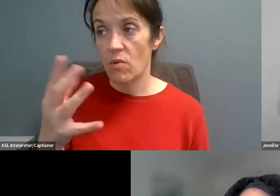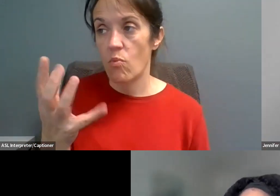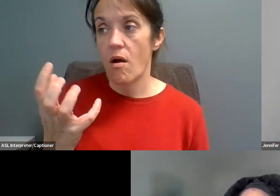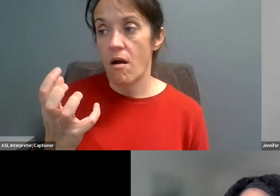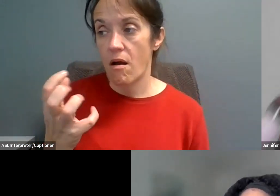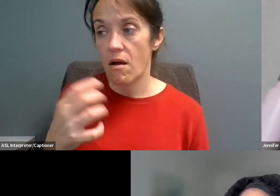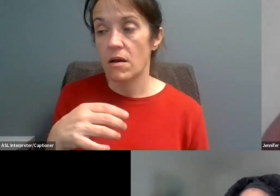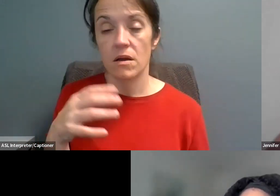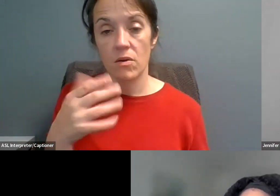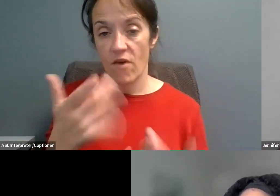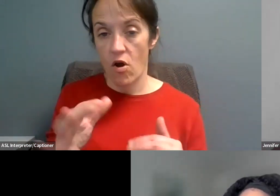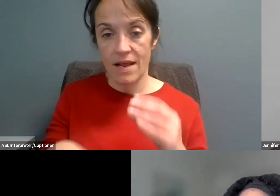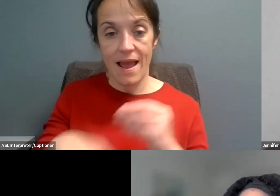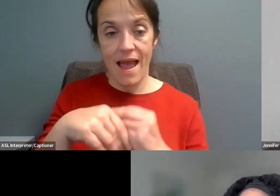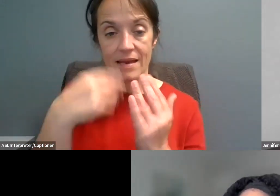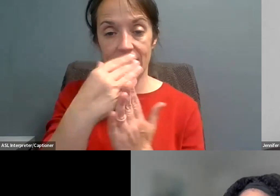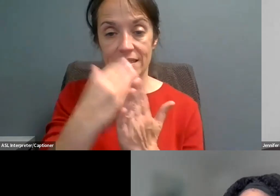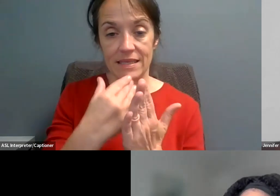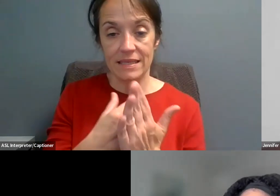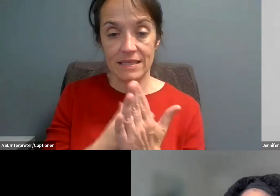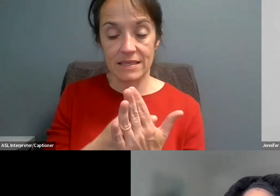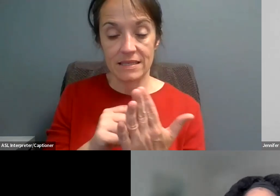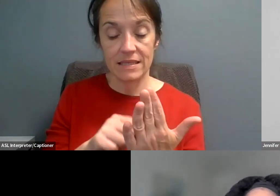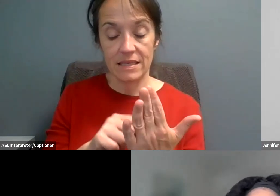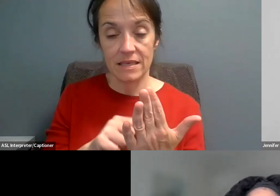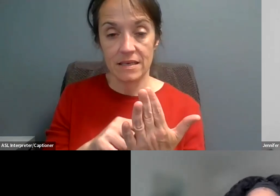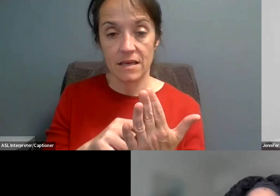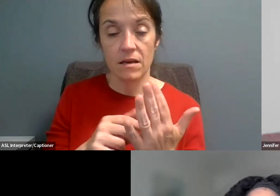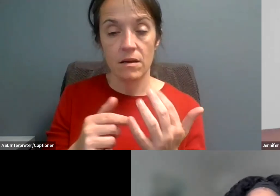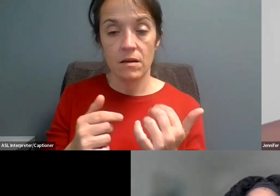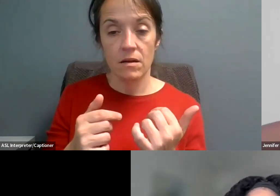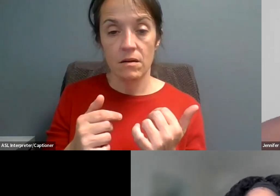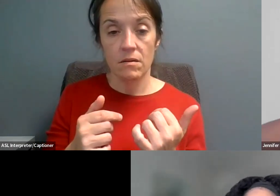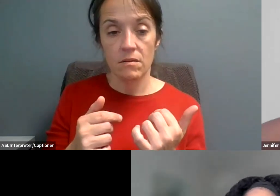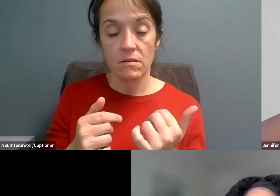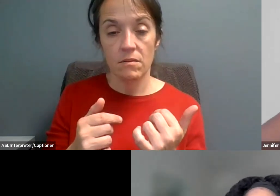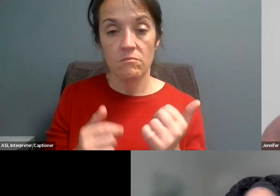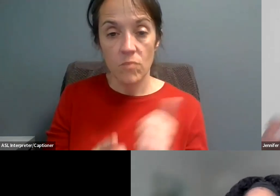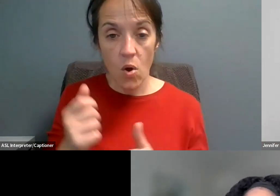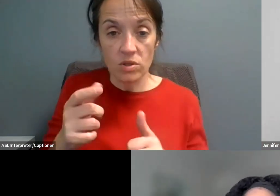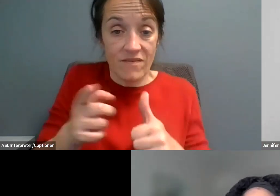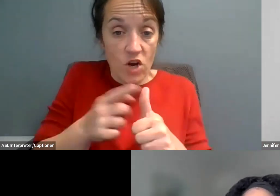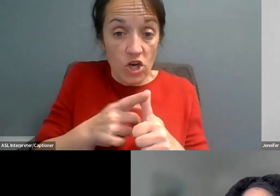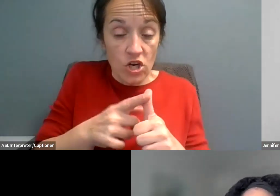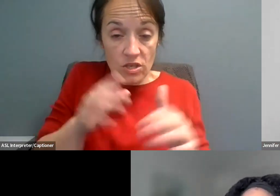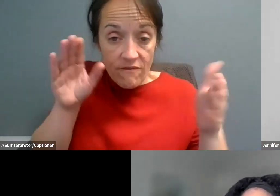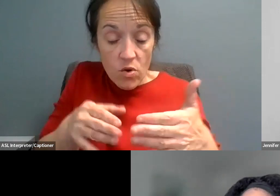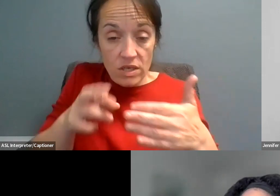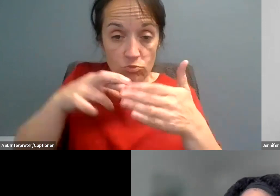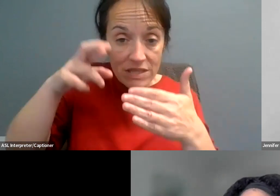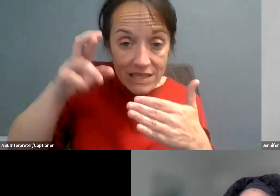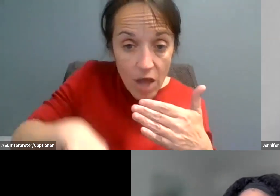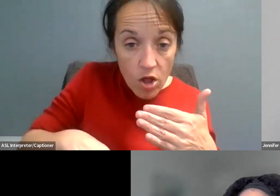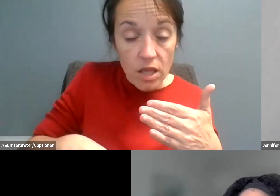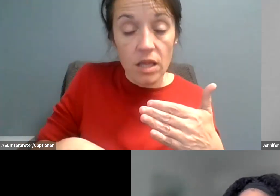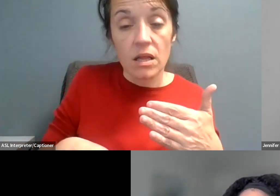aware it is on the list, but really just trying to focus on things first, like results, where it really impacts the ability